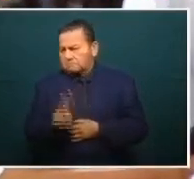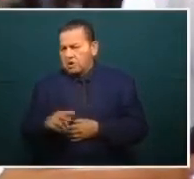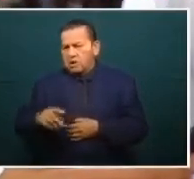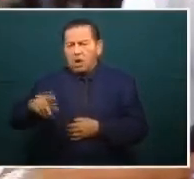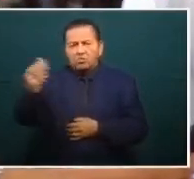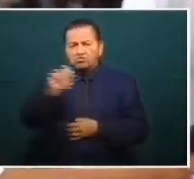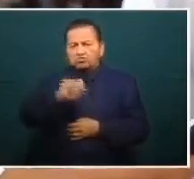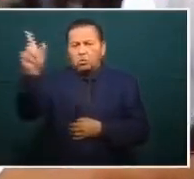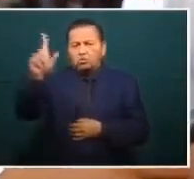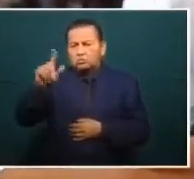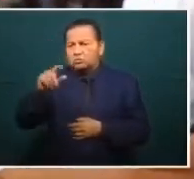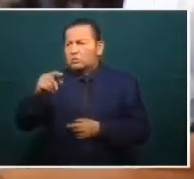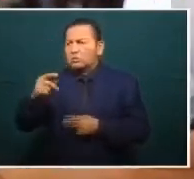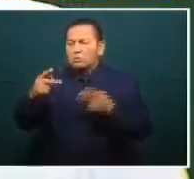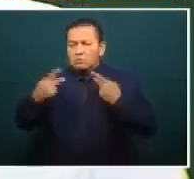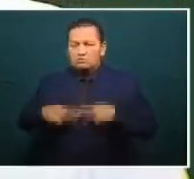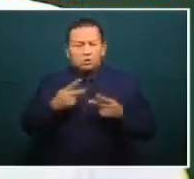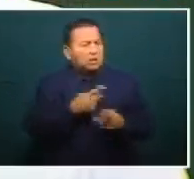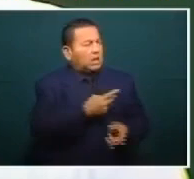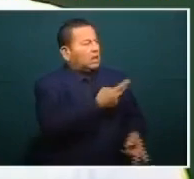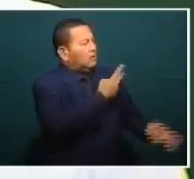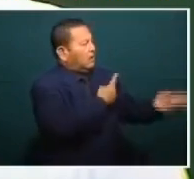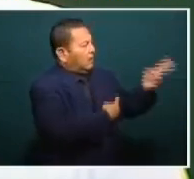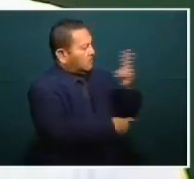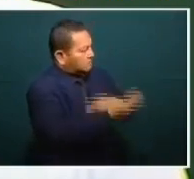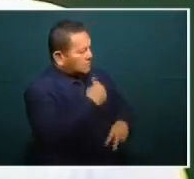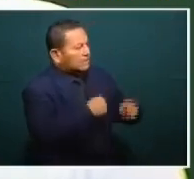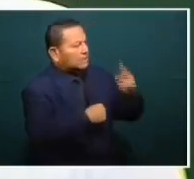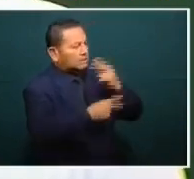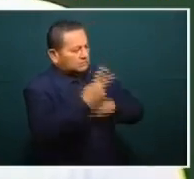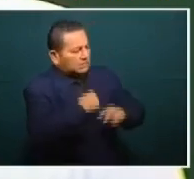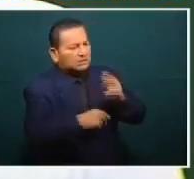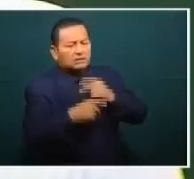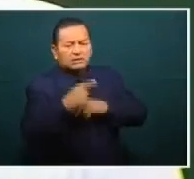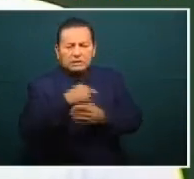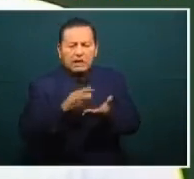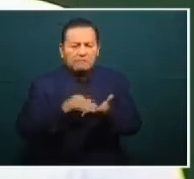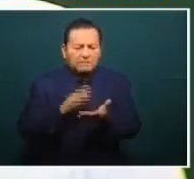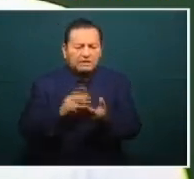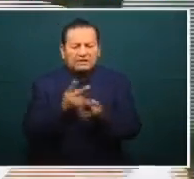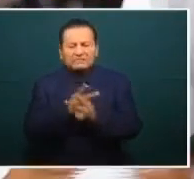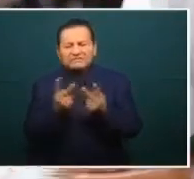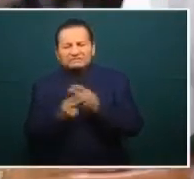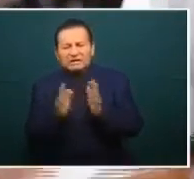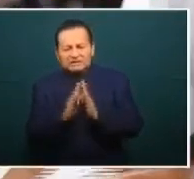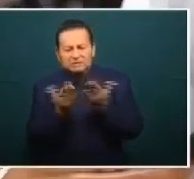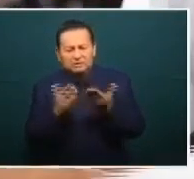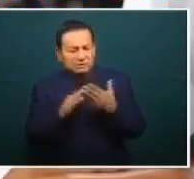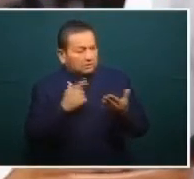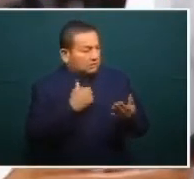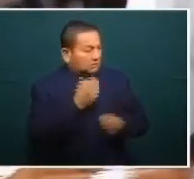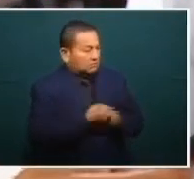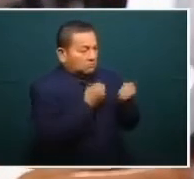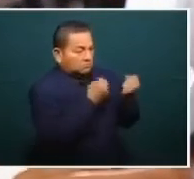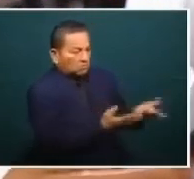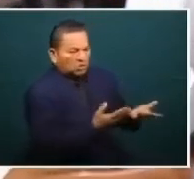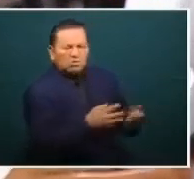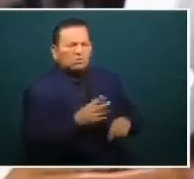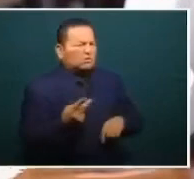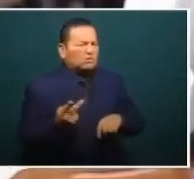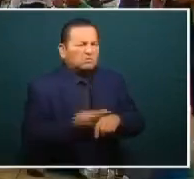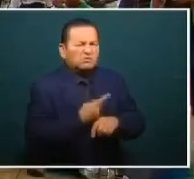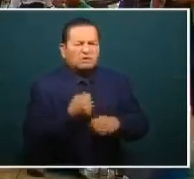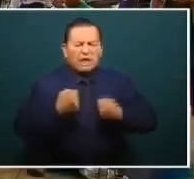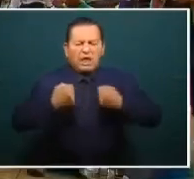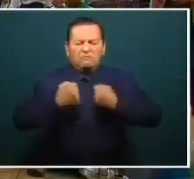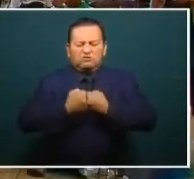poder recibir a toda la gente que viene, para tramitar permisos, visas, etcétera. ¿Cuál es la situación que se vive en esa parte de la frontera?